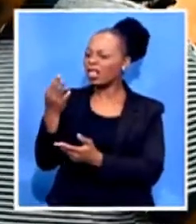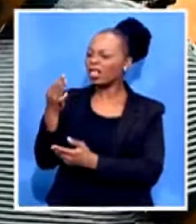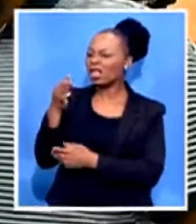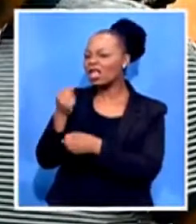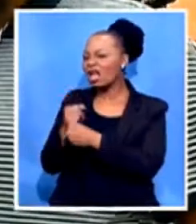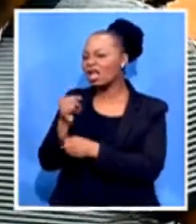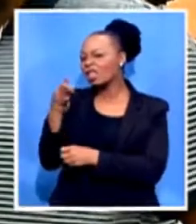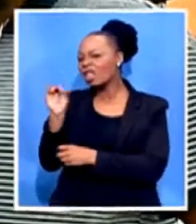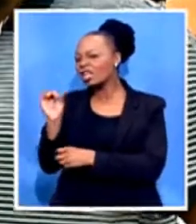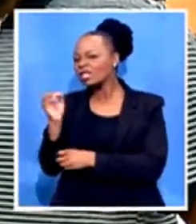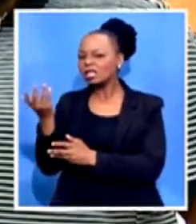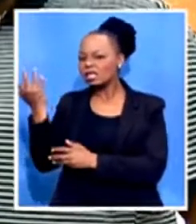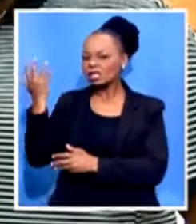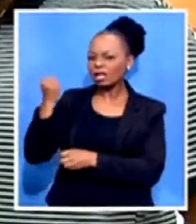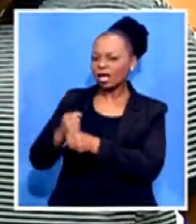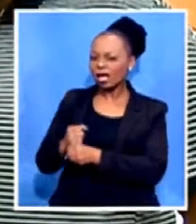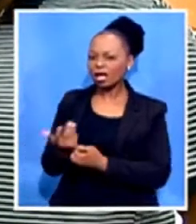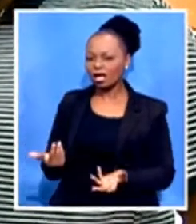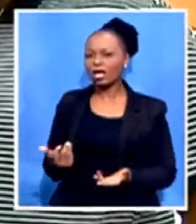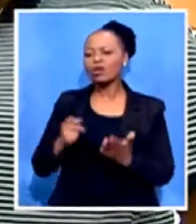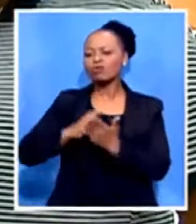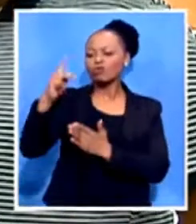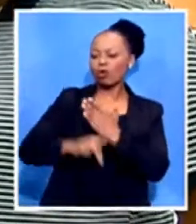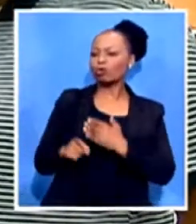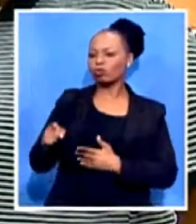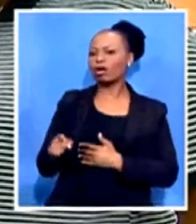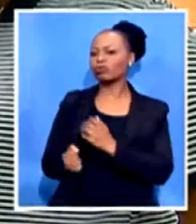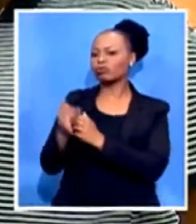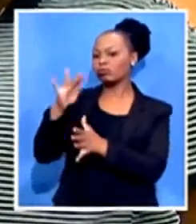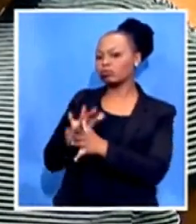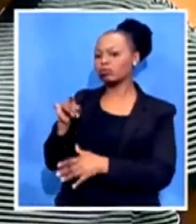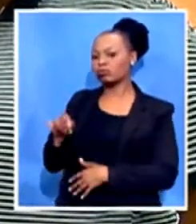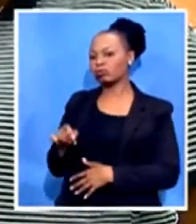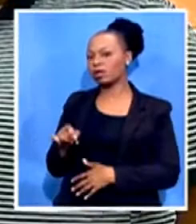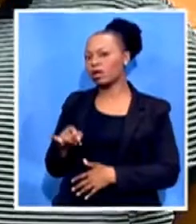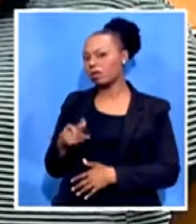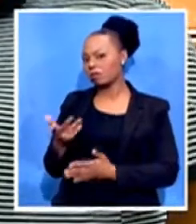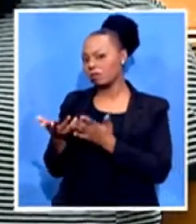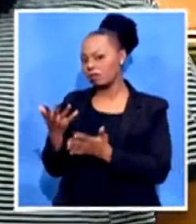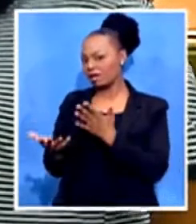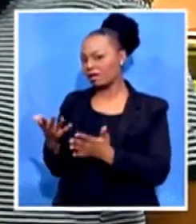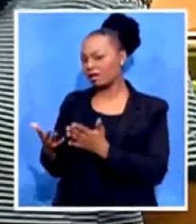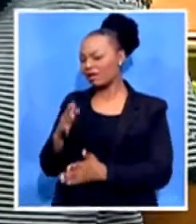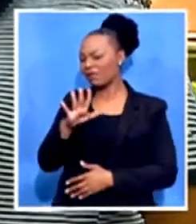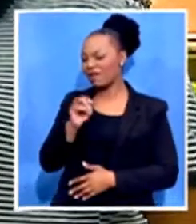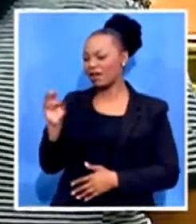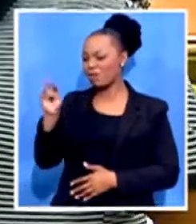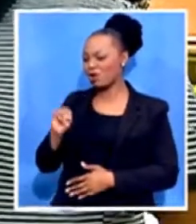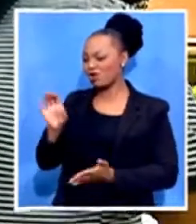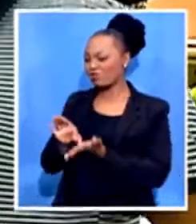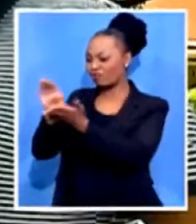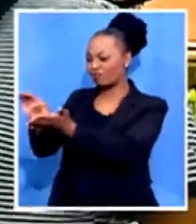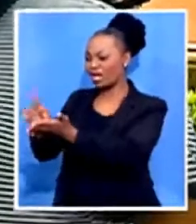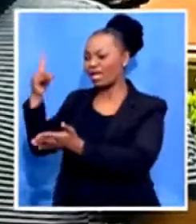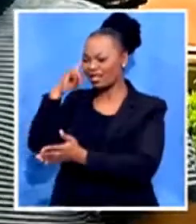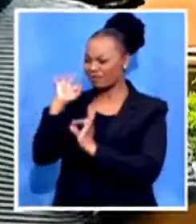the trees there, the need to be revived. Do you think this 500 million will be sufficient? Well, there's a process that